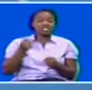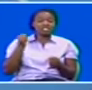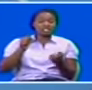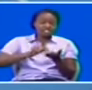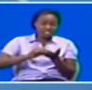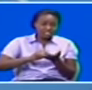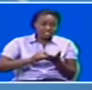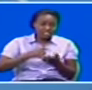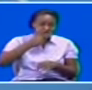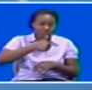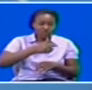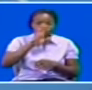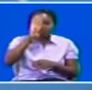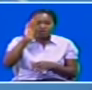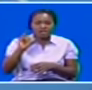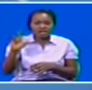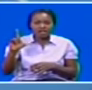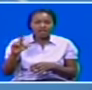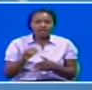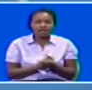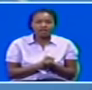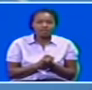bill. Here is part of his address.